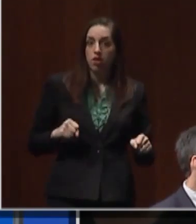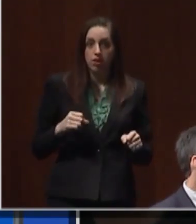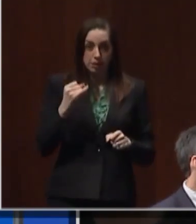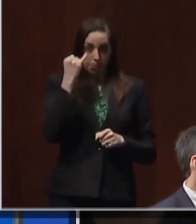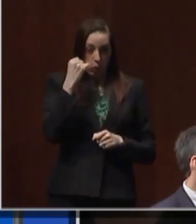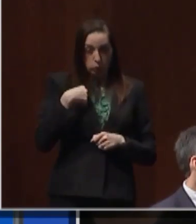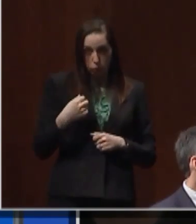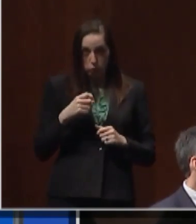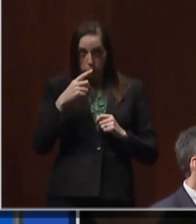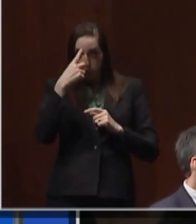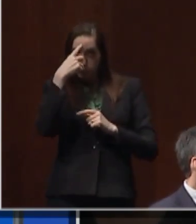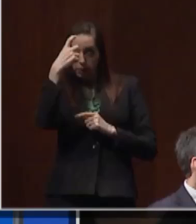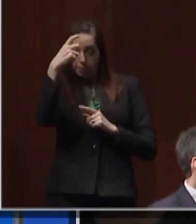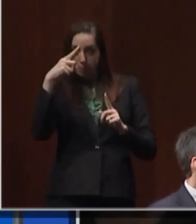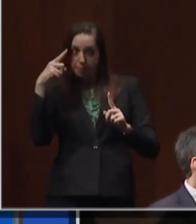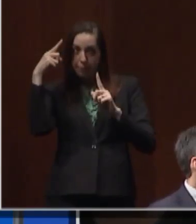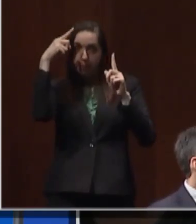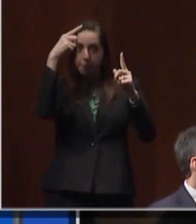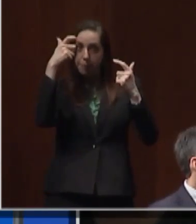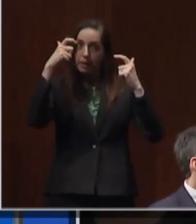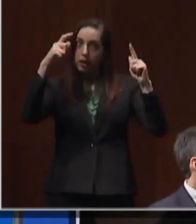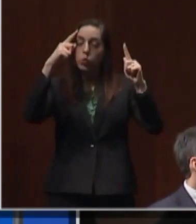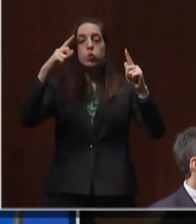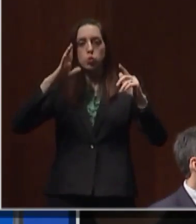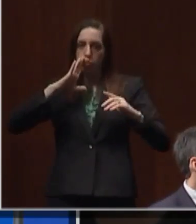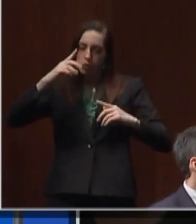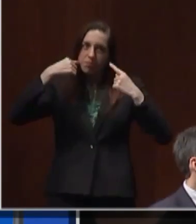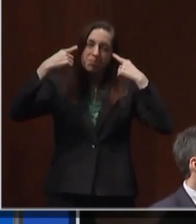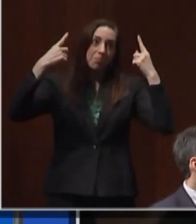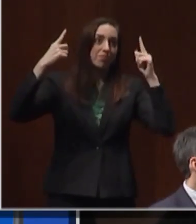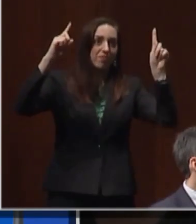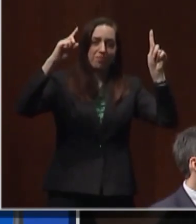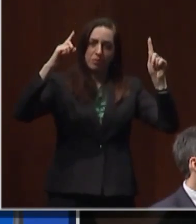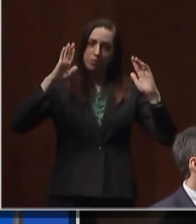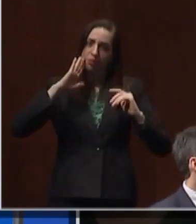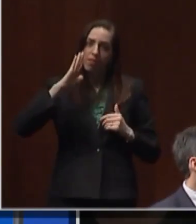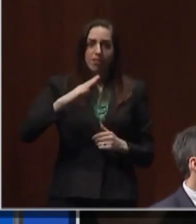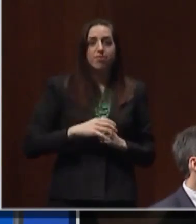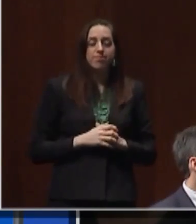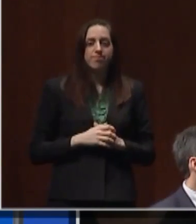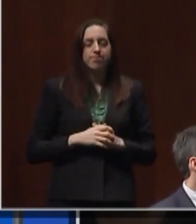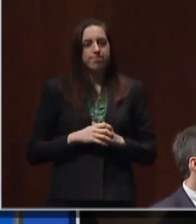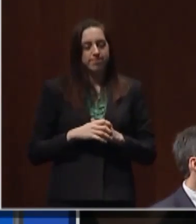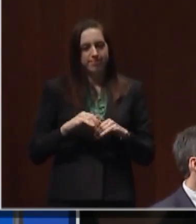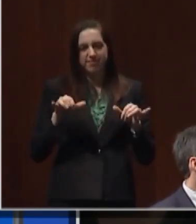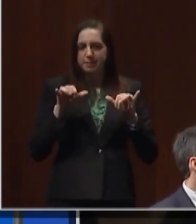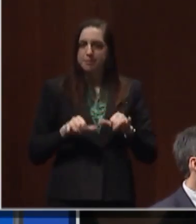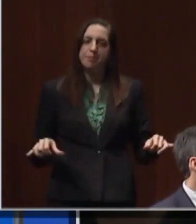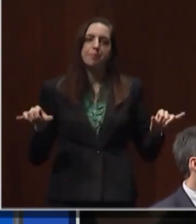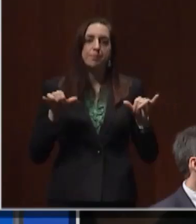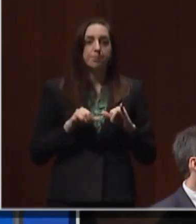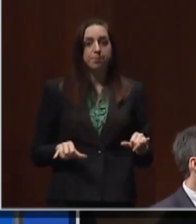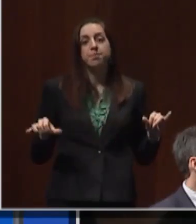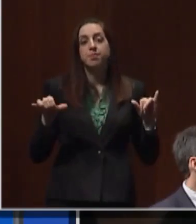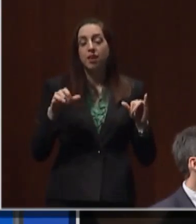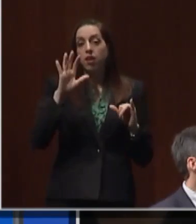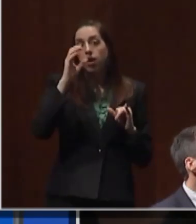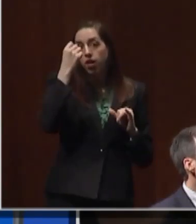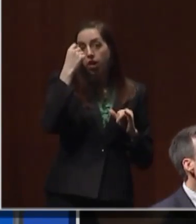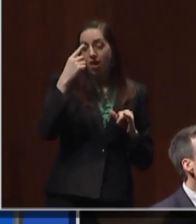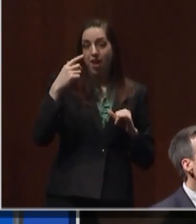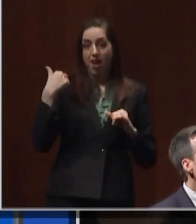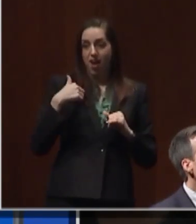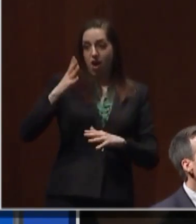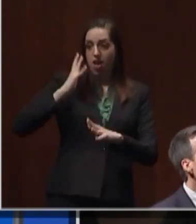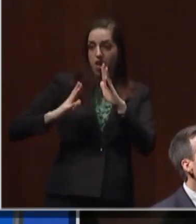dare to dream big, big things could happen. That is to say that because of the vision of